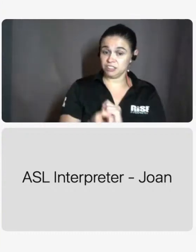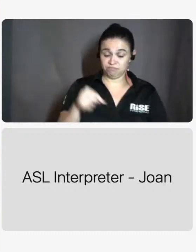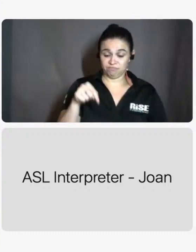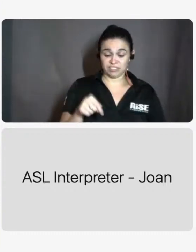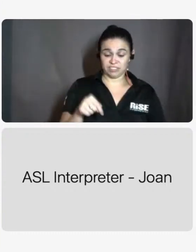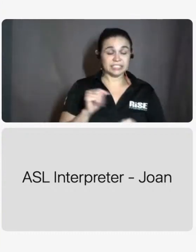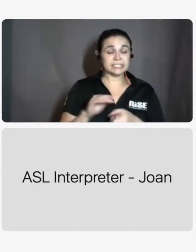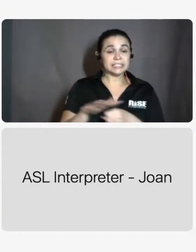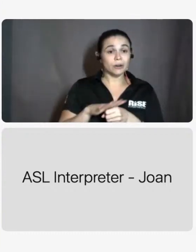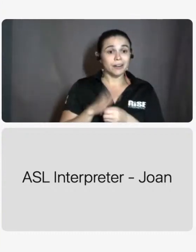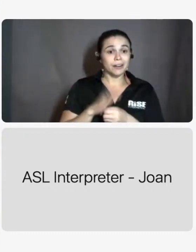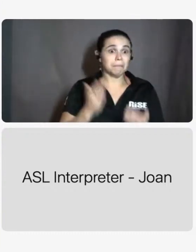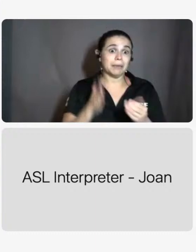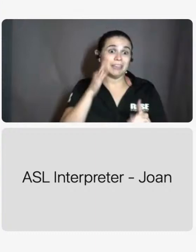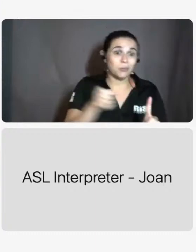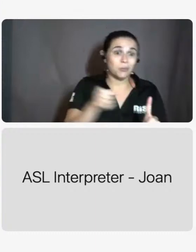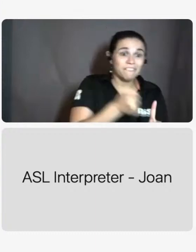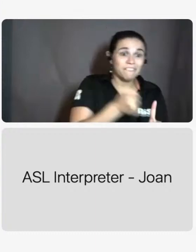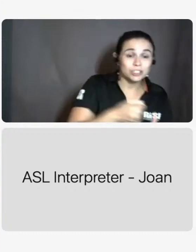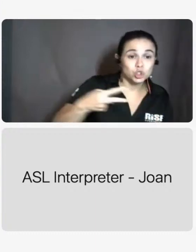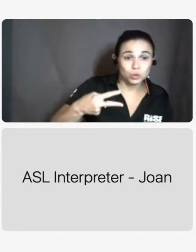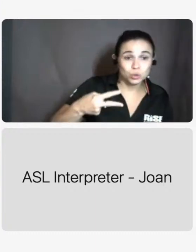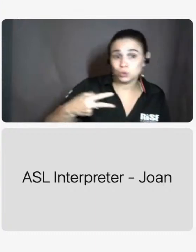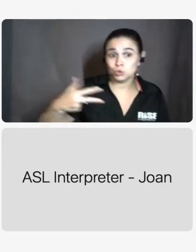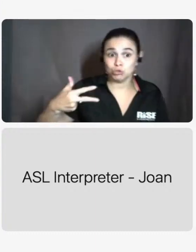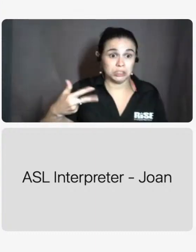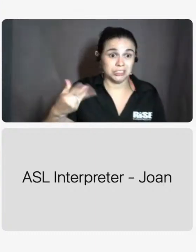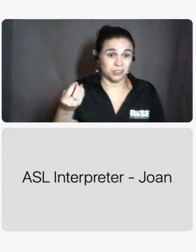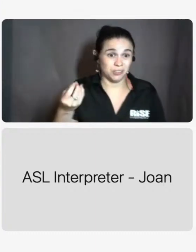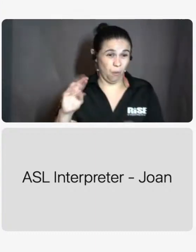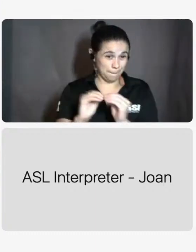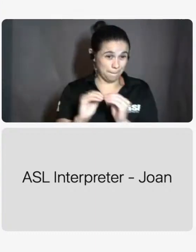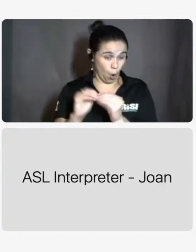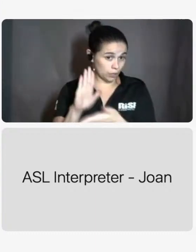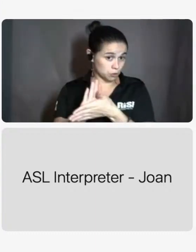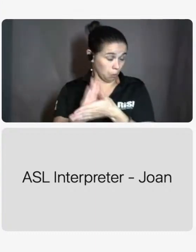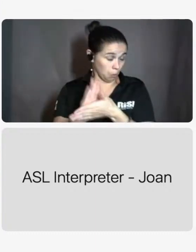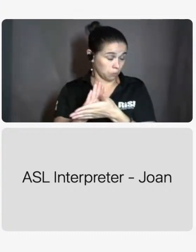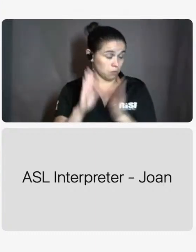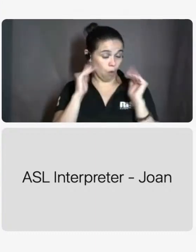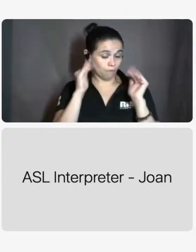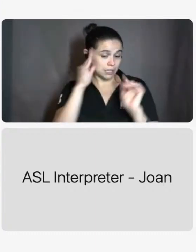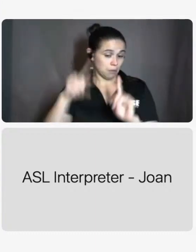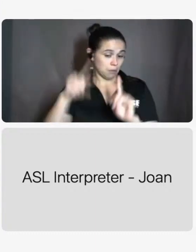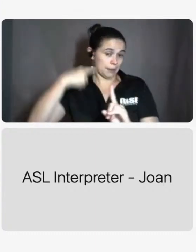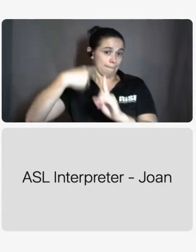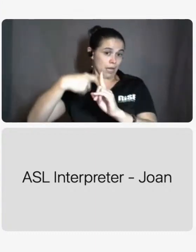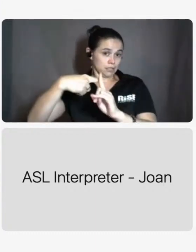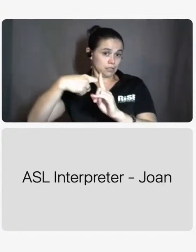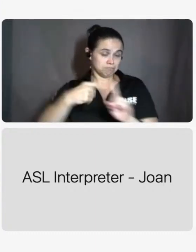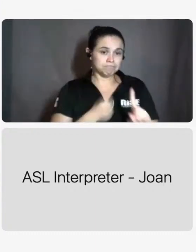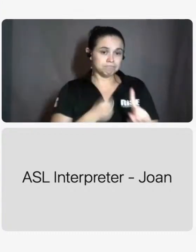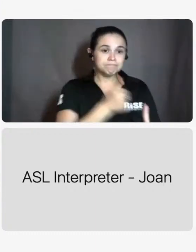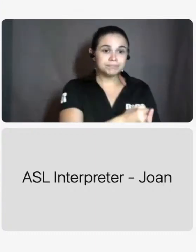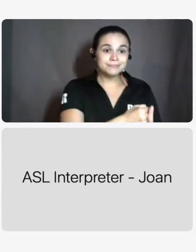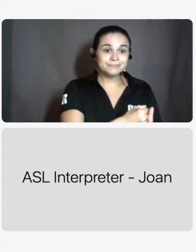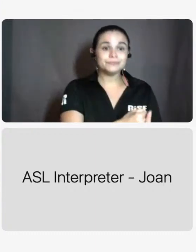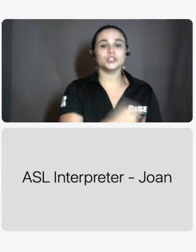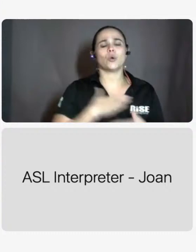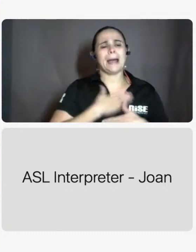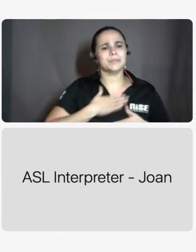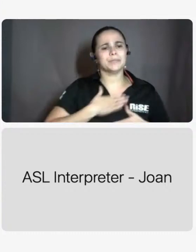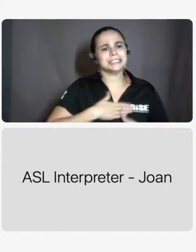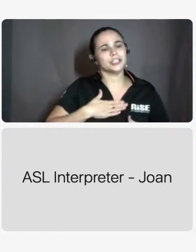district in a positive way. So I appreciate my colleagues, the questions, the input. We were put here to make